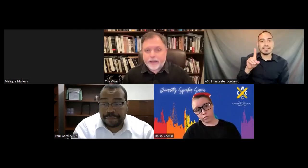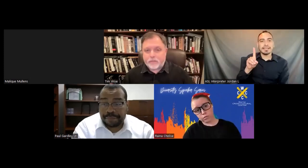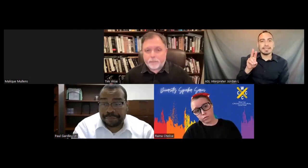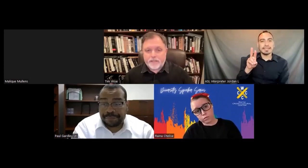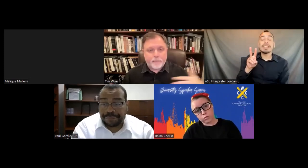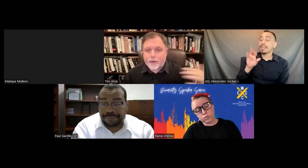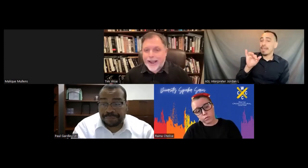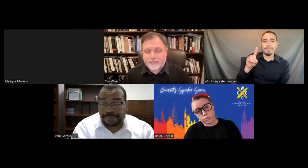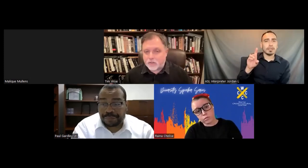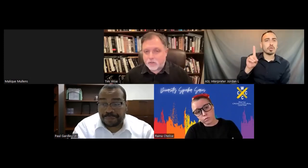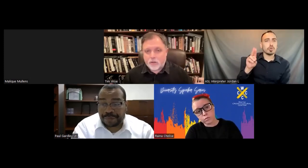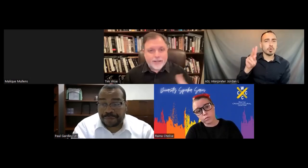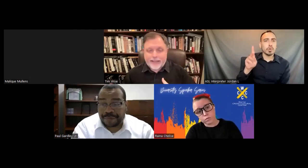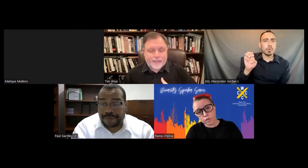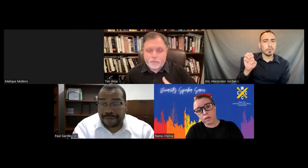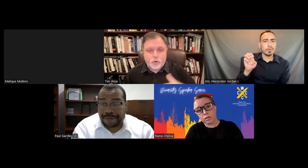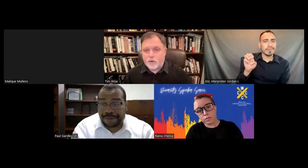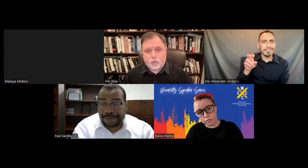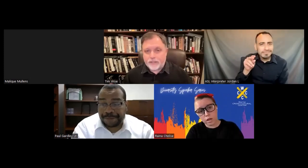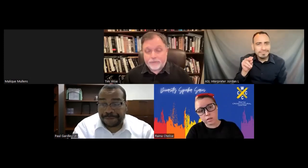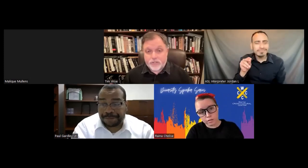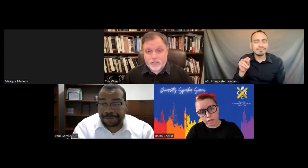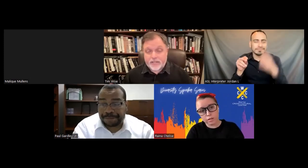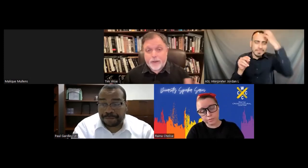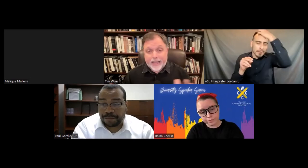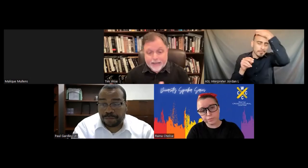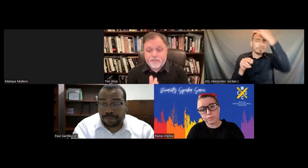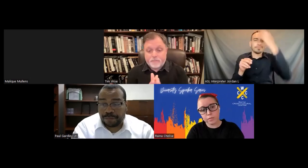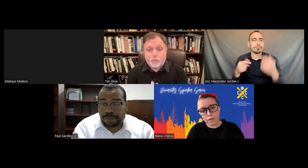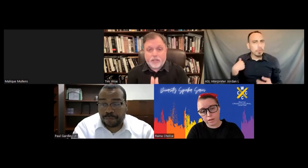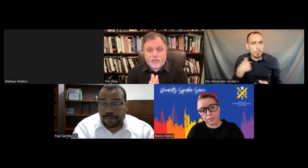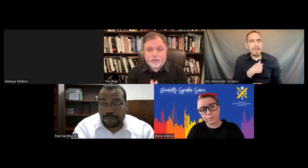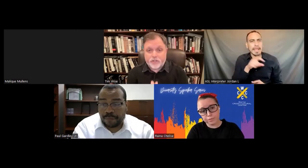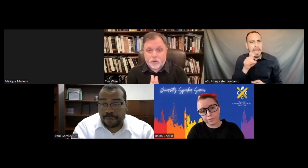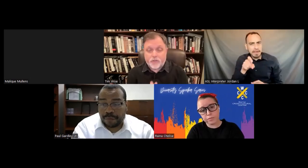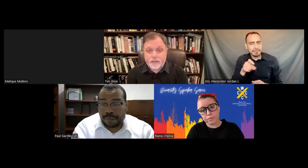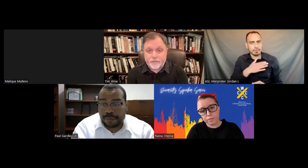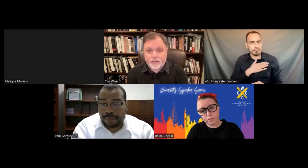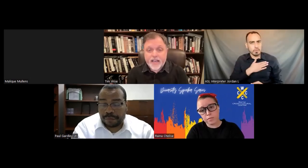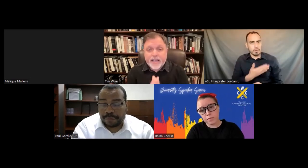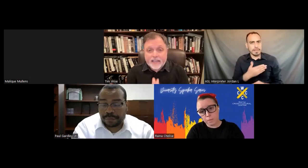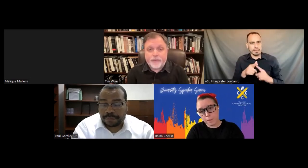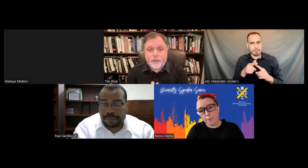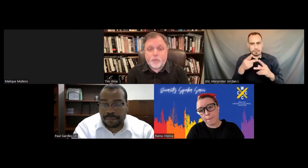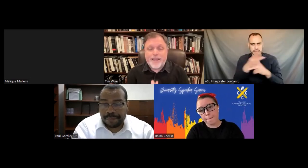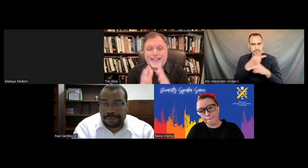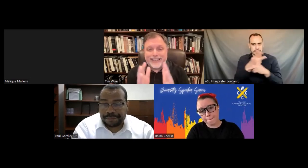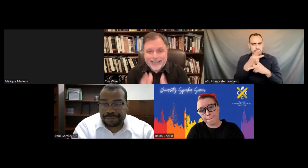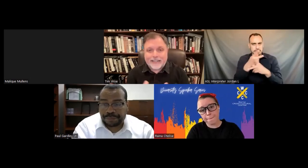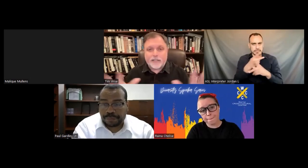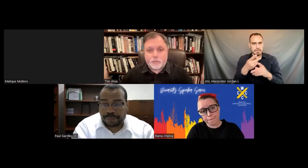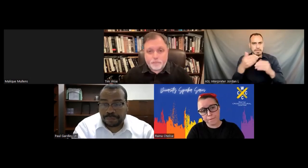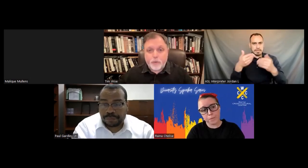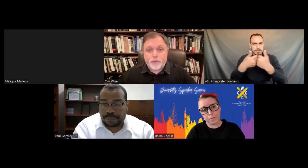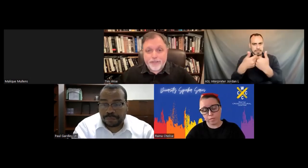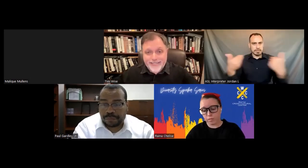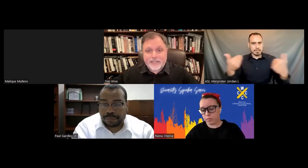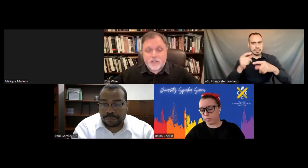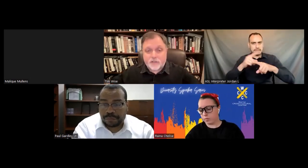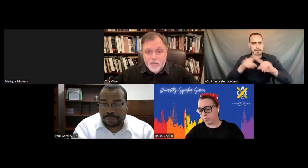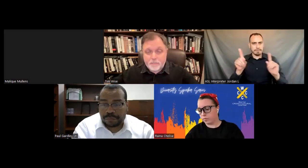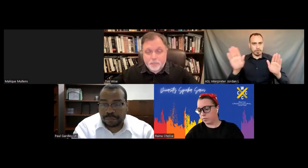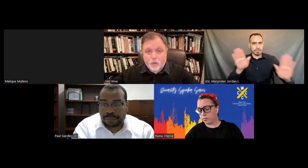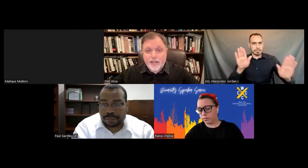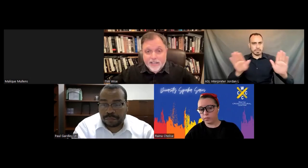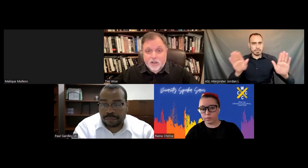morally bankrupt, impractical, and the movement will never succeed. We have to be willing to discern the difference, even as we can acknowledge both